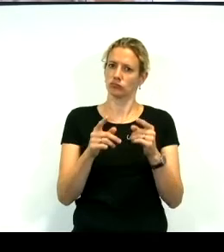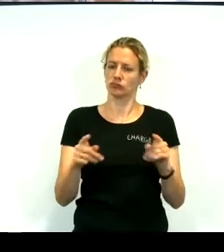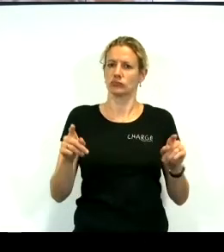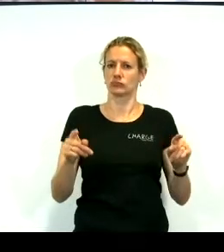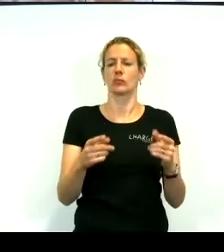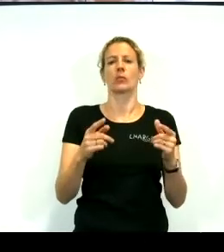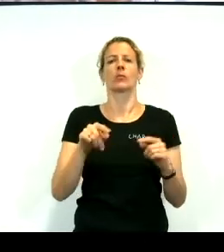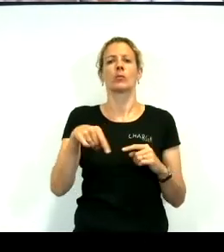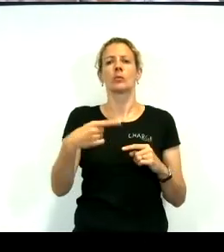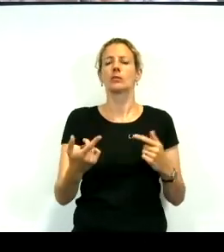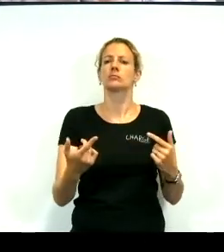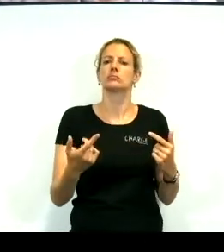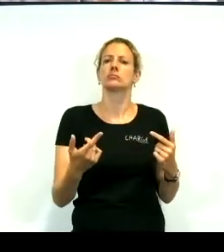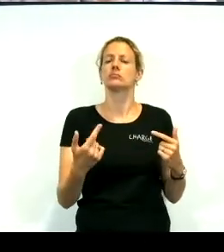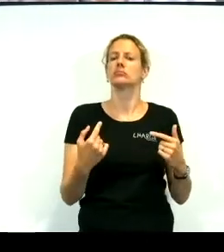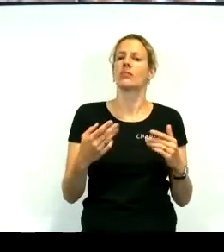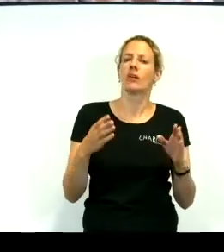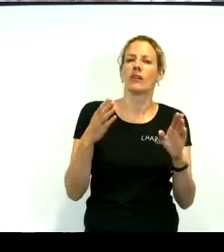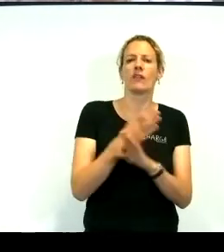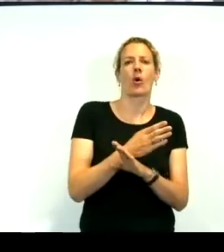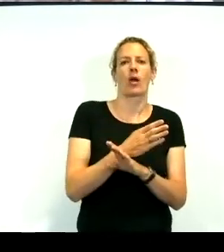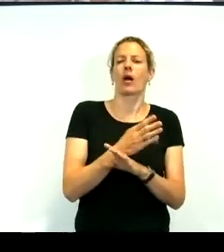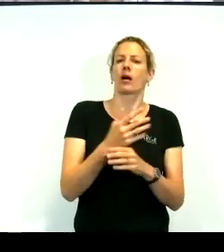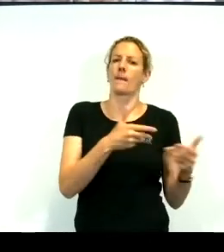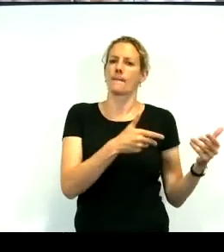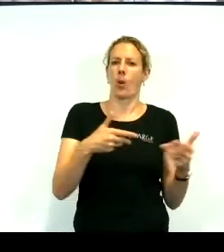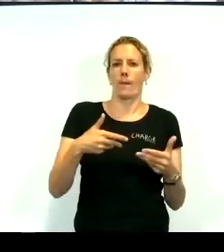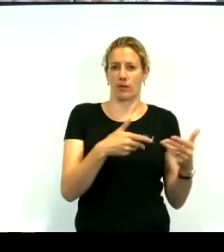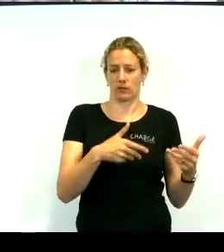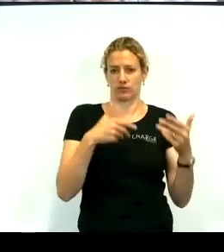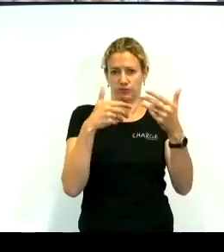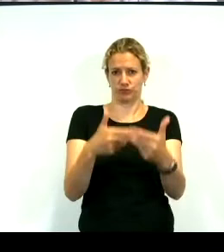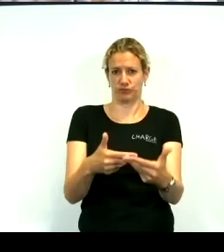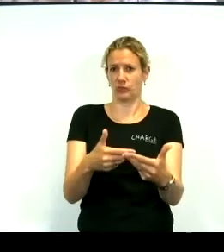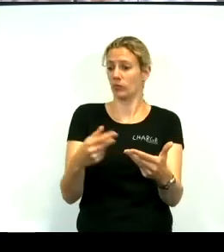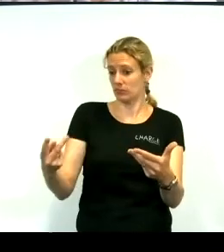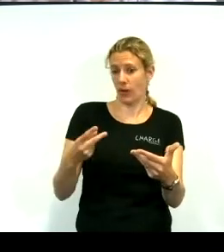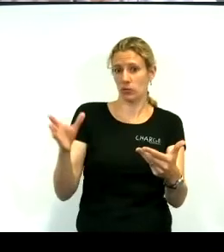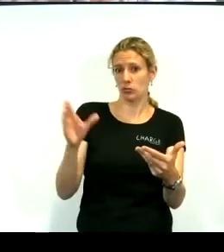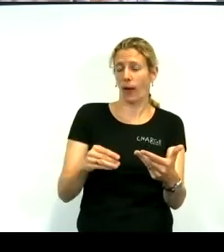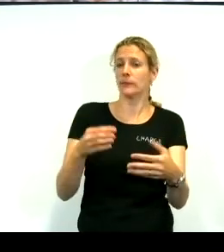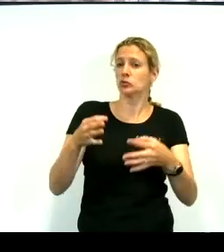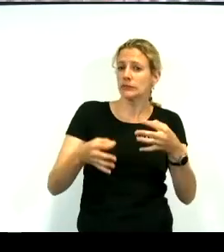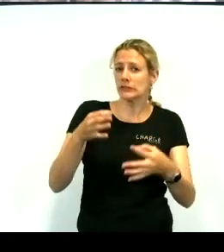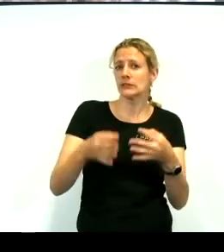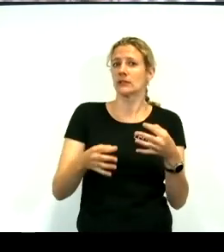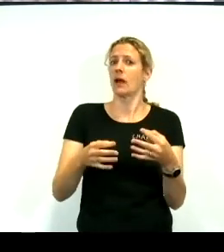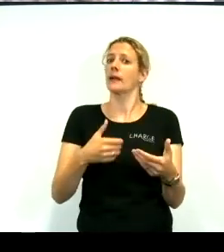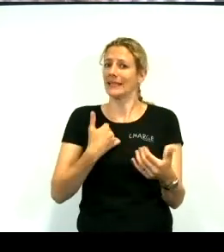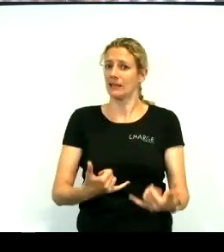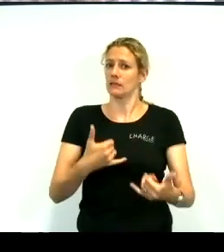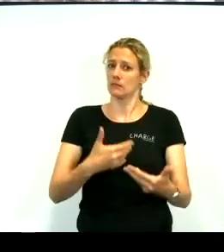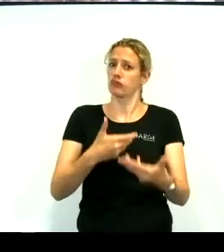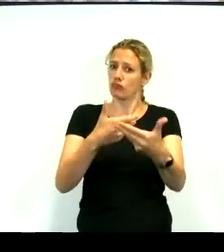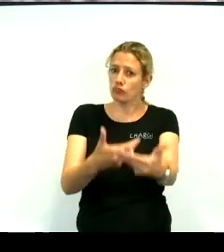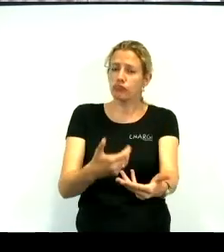and we pretended that the baby was crying, and then so Mummy gave the baby